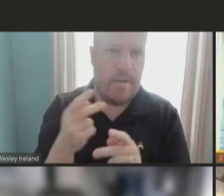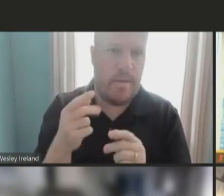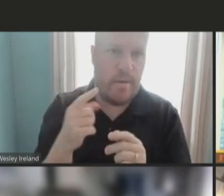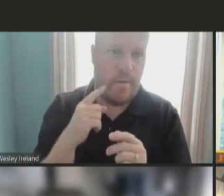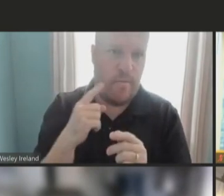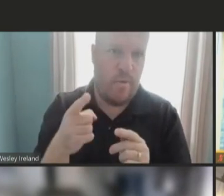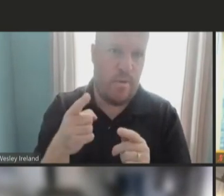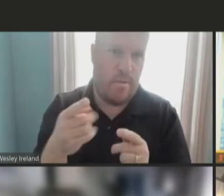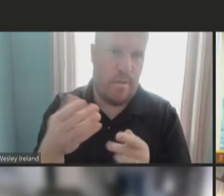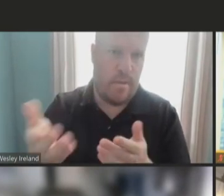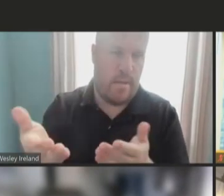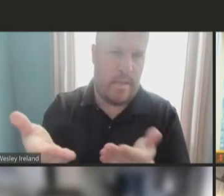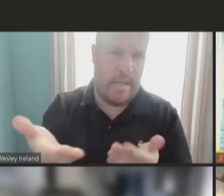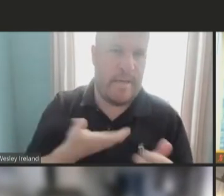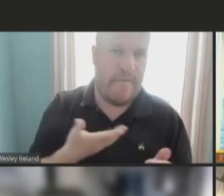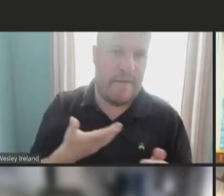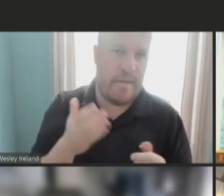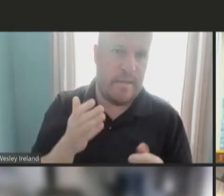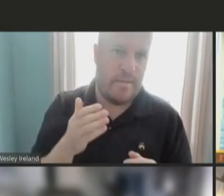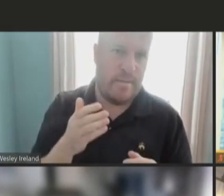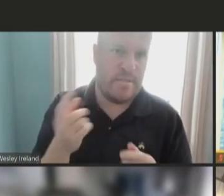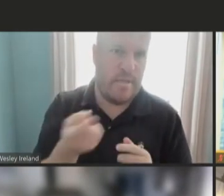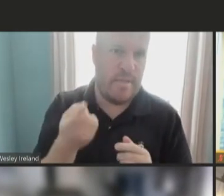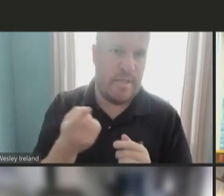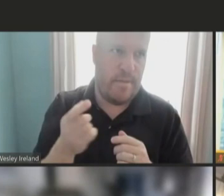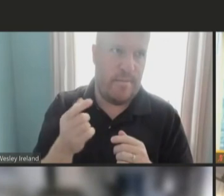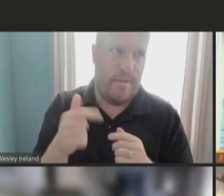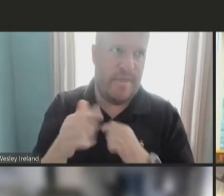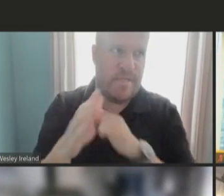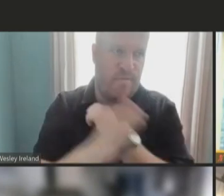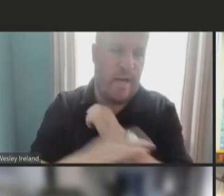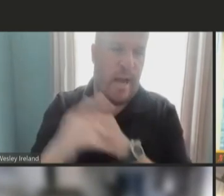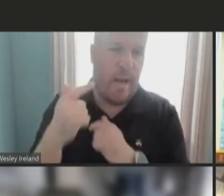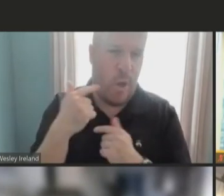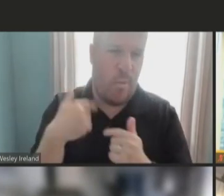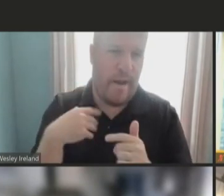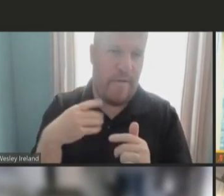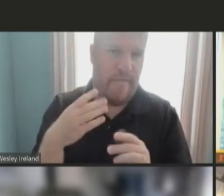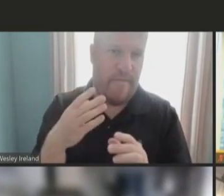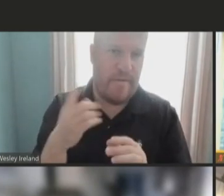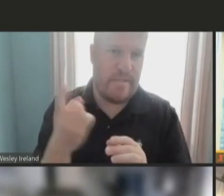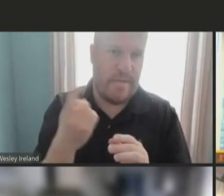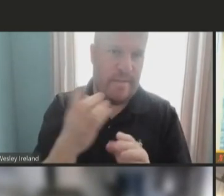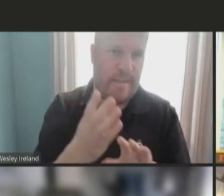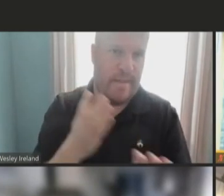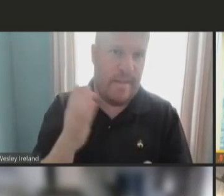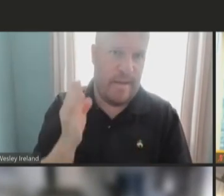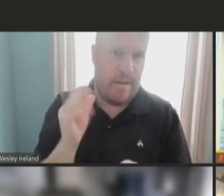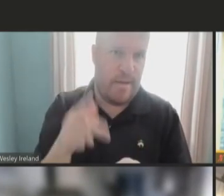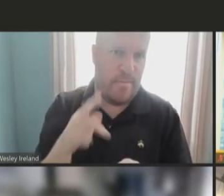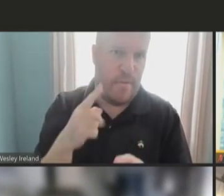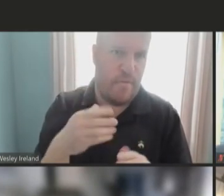Well, we can figure out something perhaps.